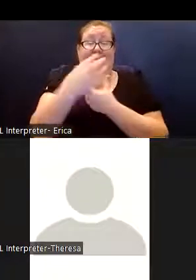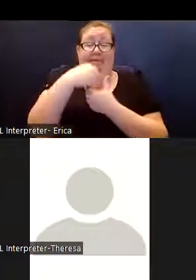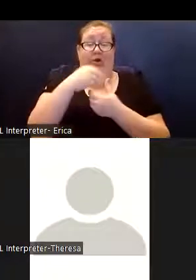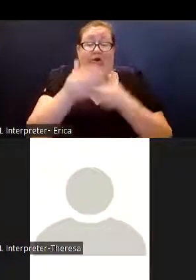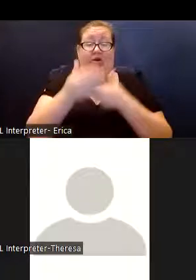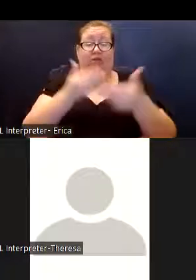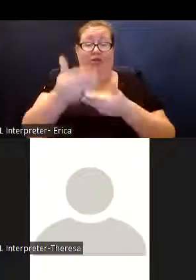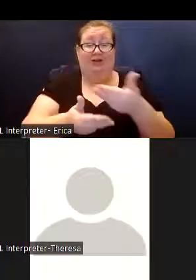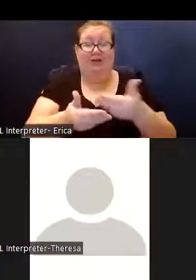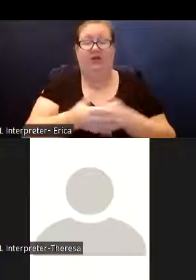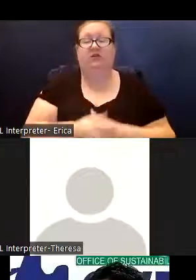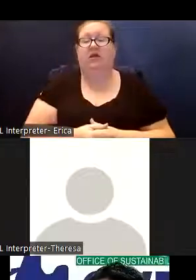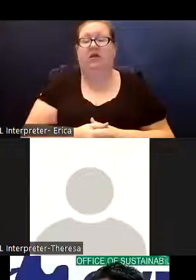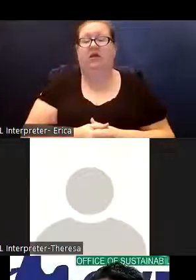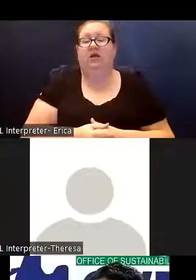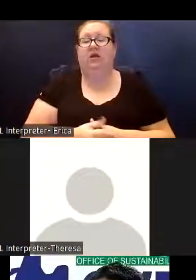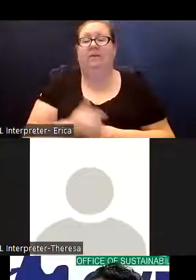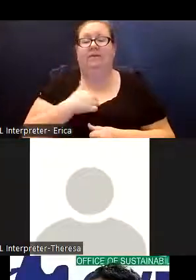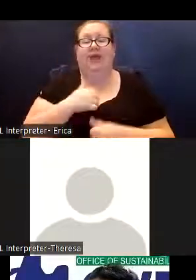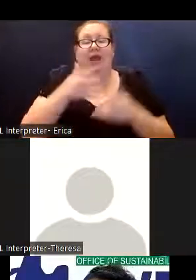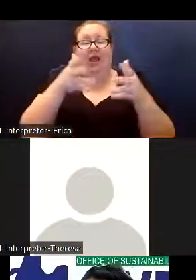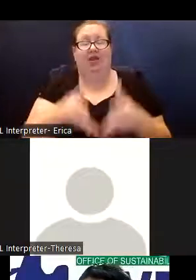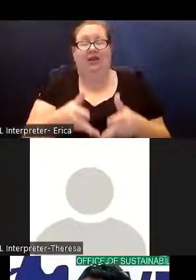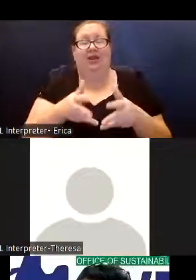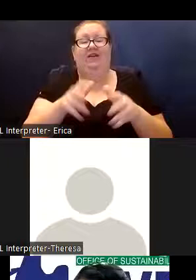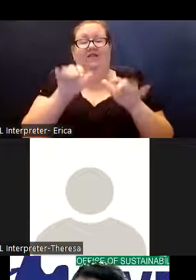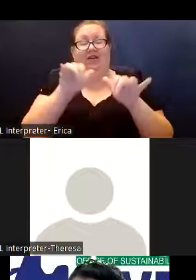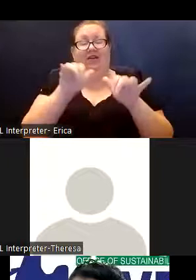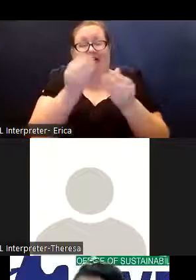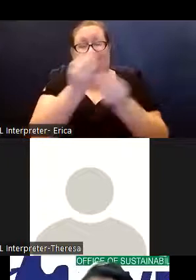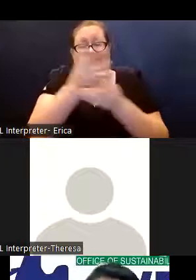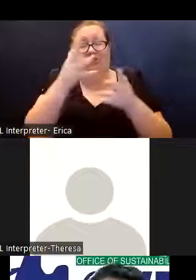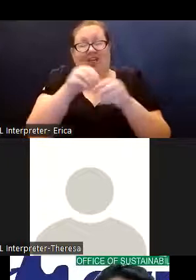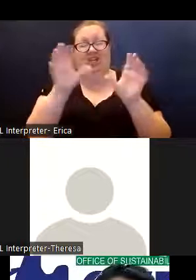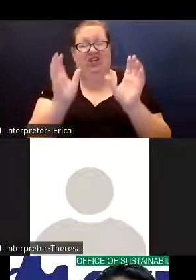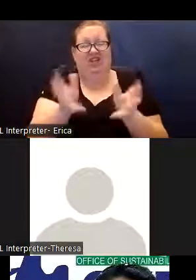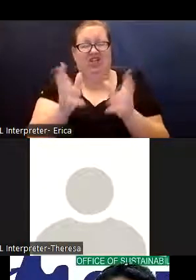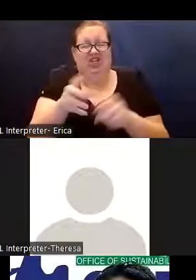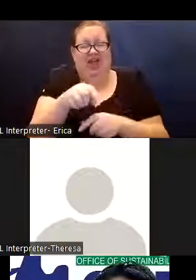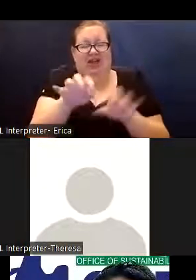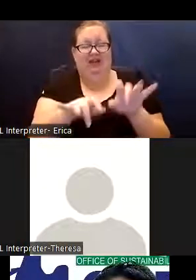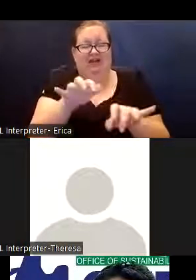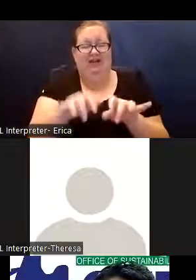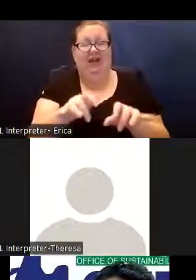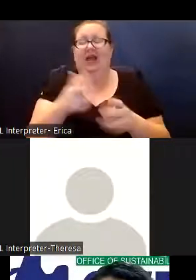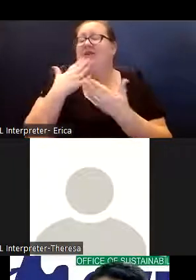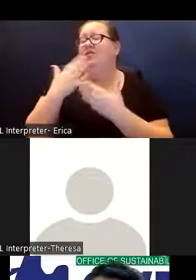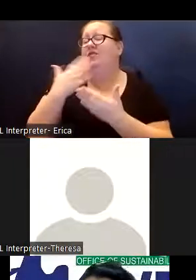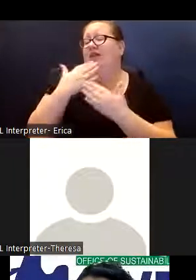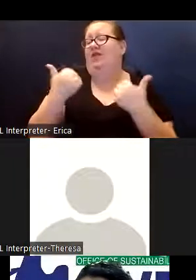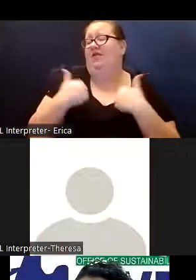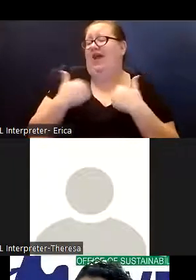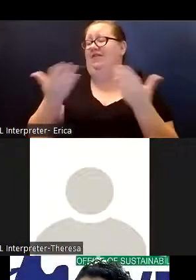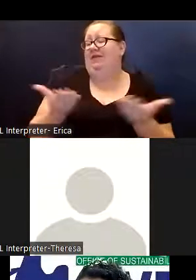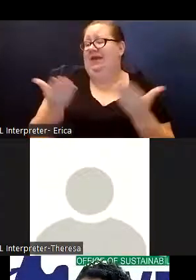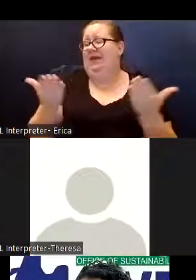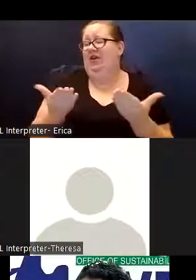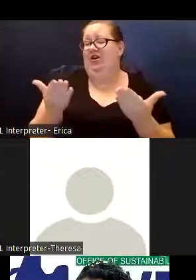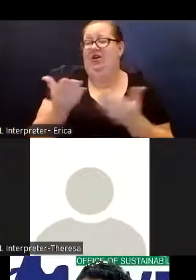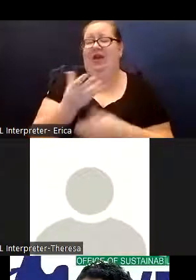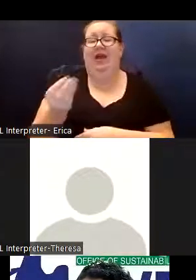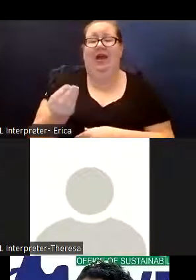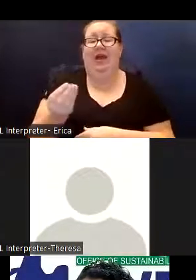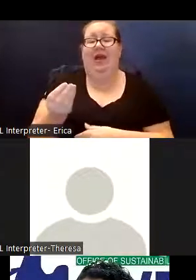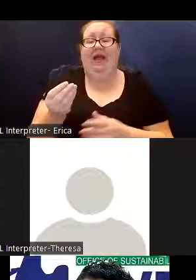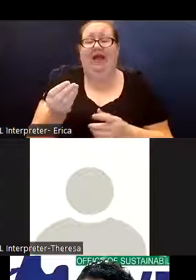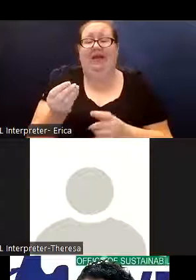process. And I'll leave that also in the chat. But Natalie, thank you so much for having me for these couple of minutes and be able to